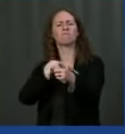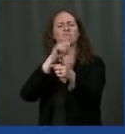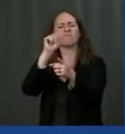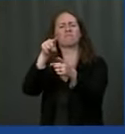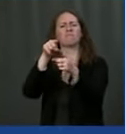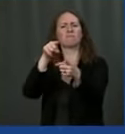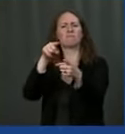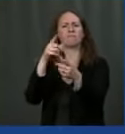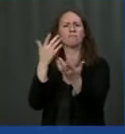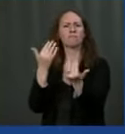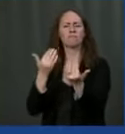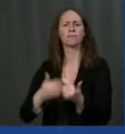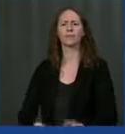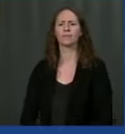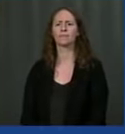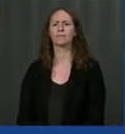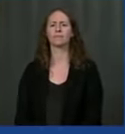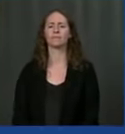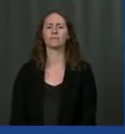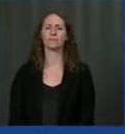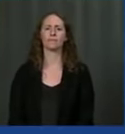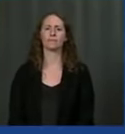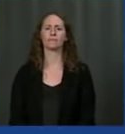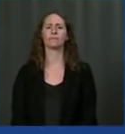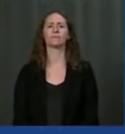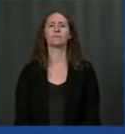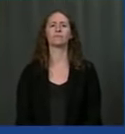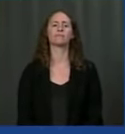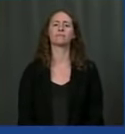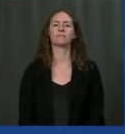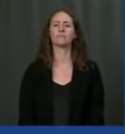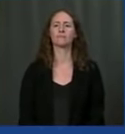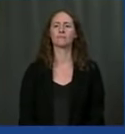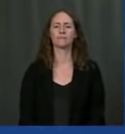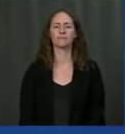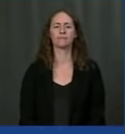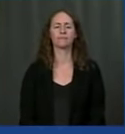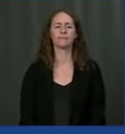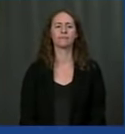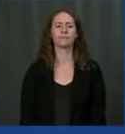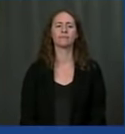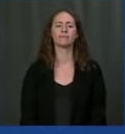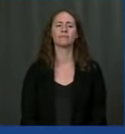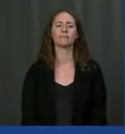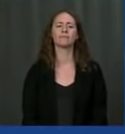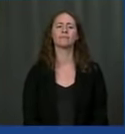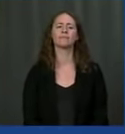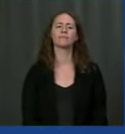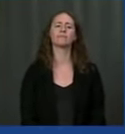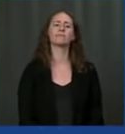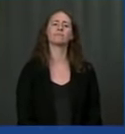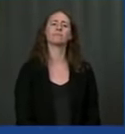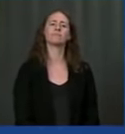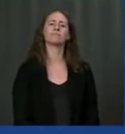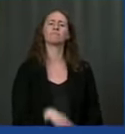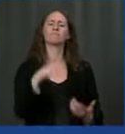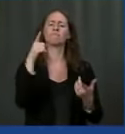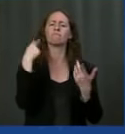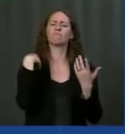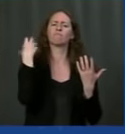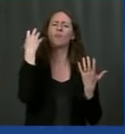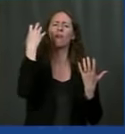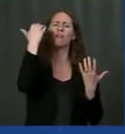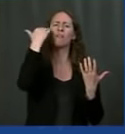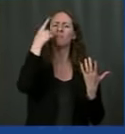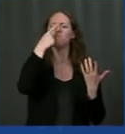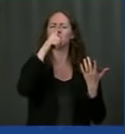Parish President Shane could talk about that. The president's inquiring about the oil ports down in